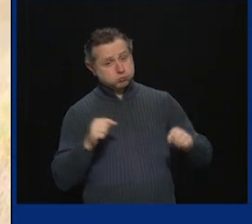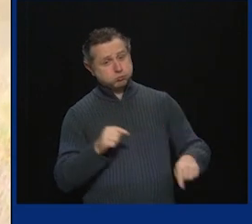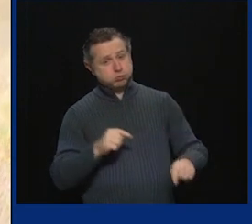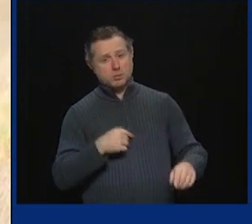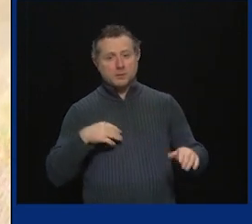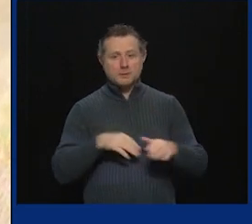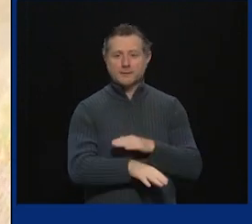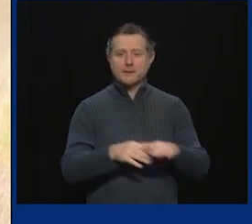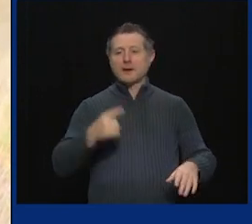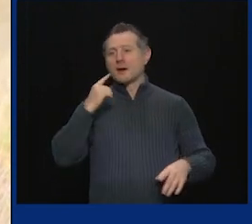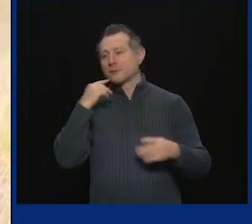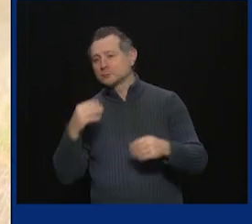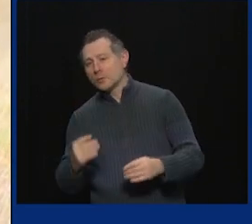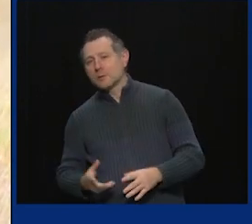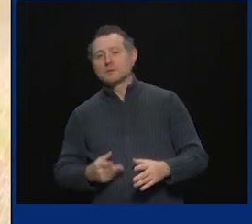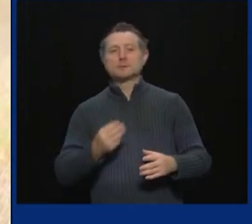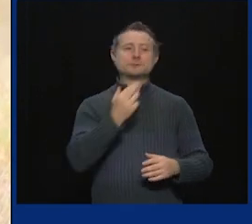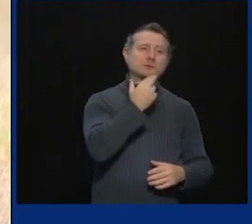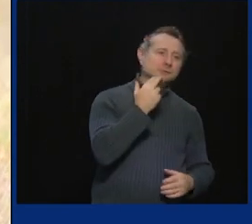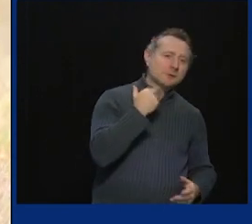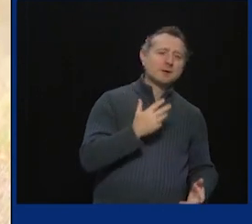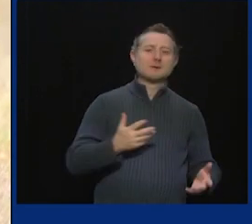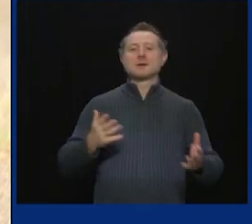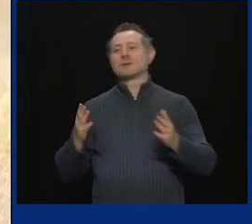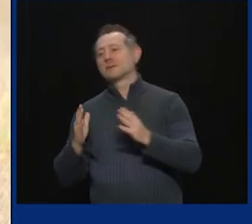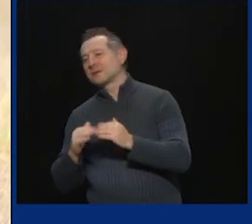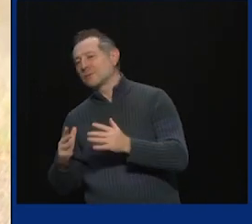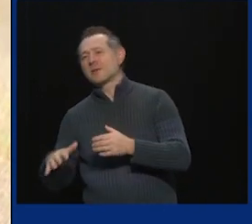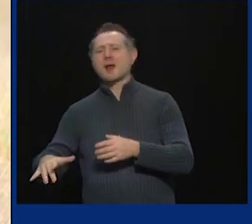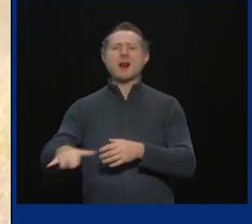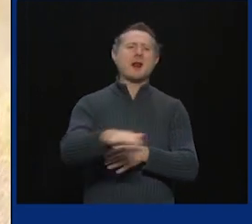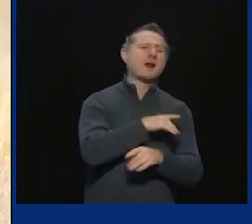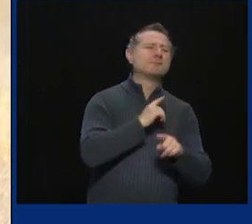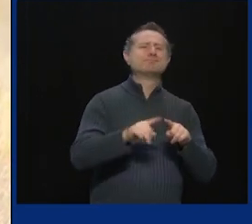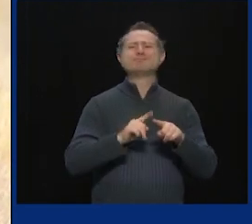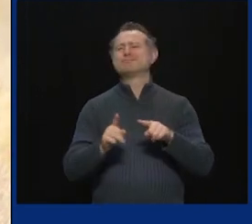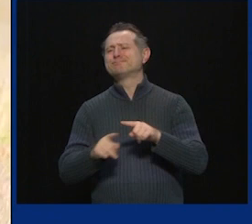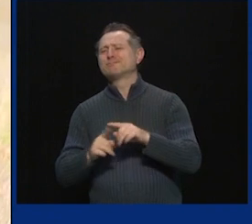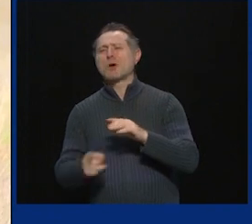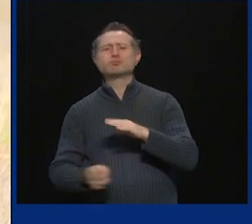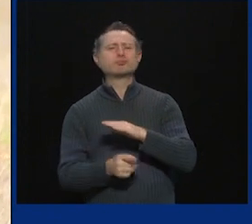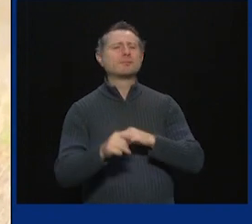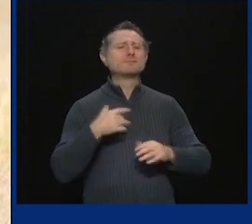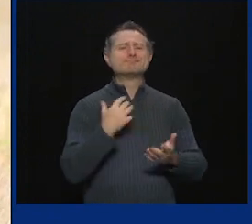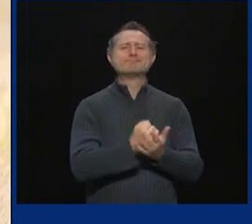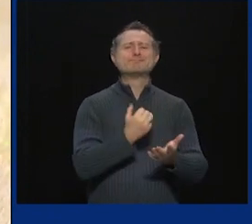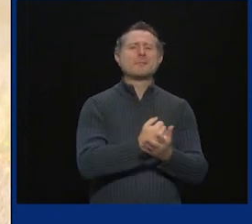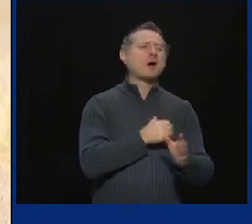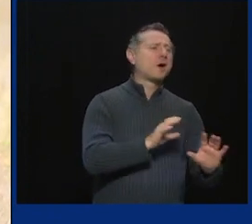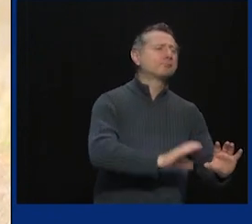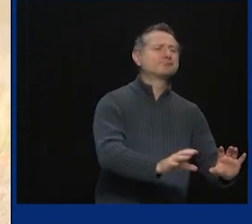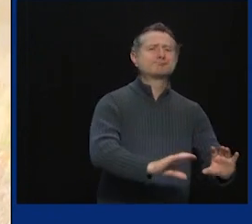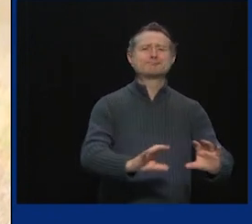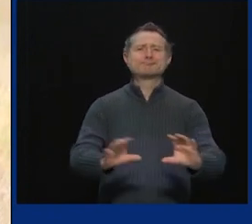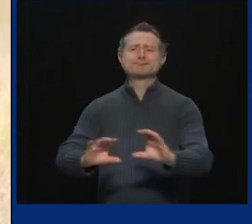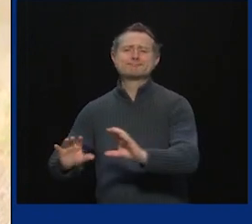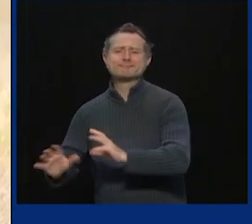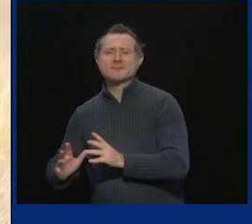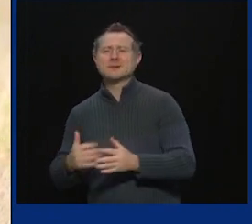and your restaurants and your downtown, and had the opportunity to talk about the Downtown Revitalization Initiative and so many